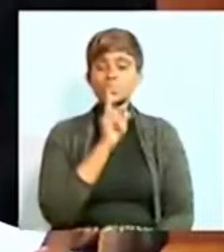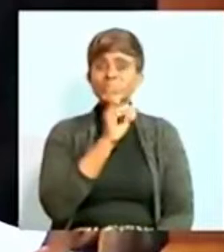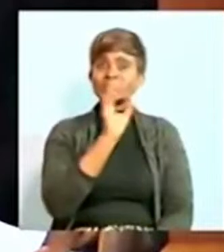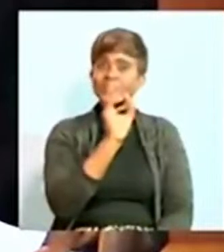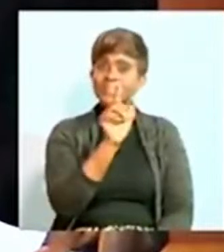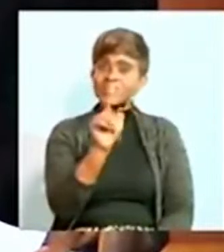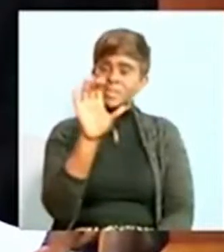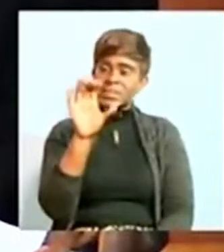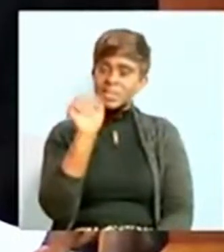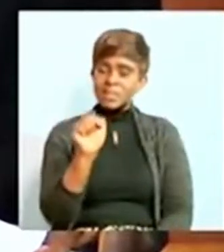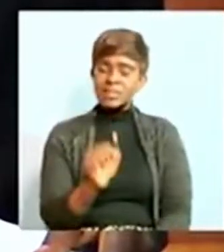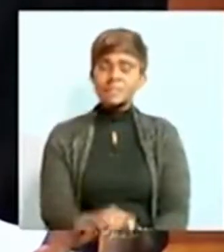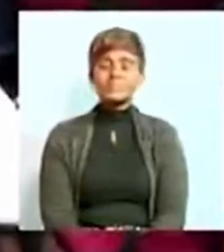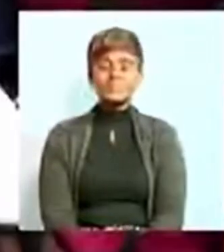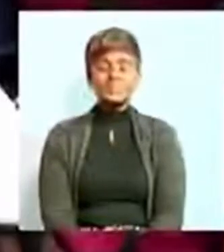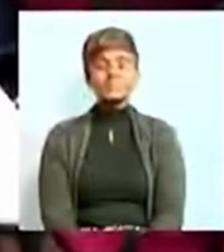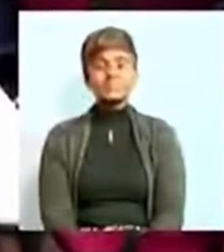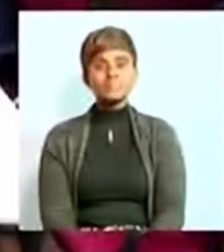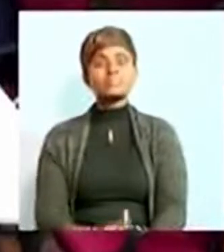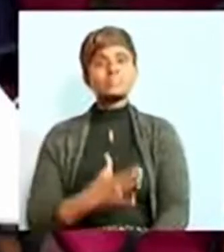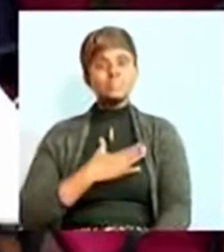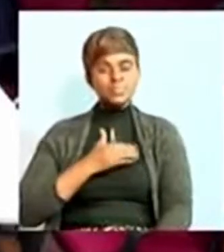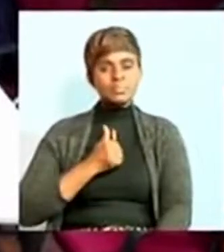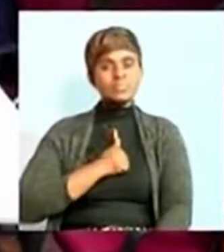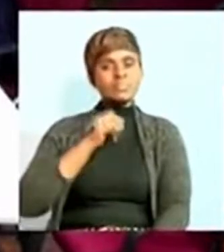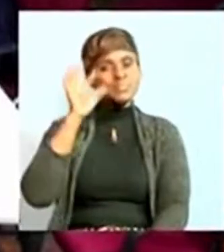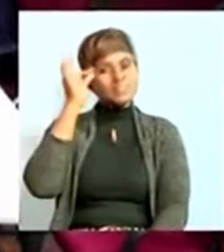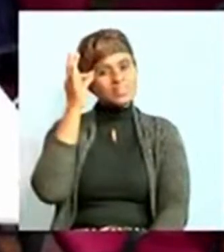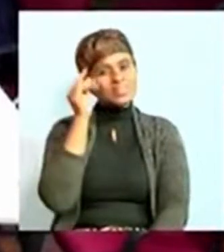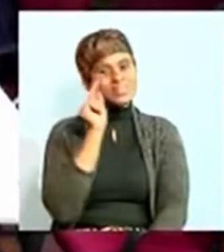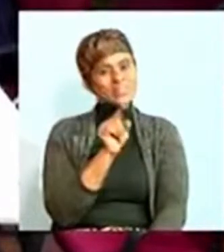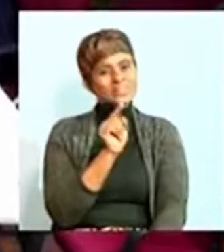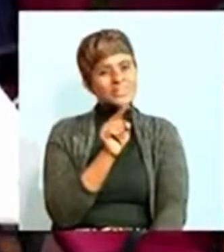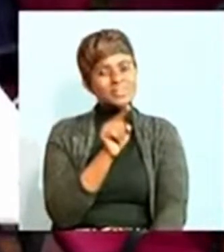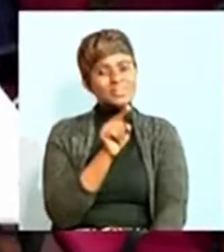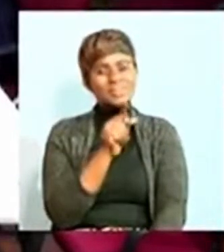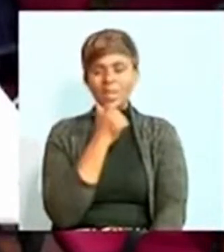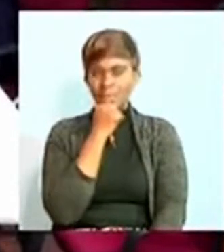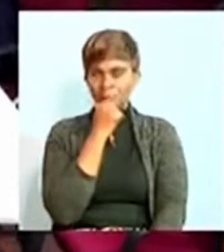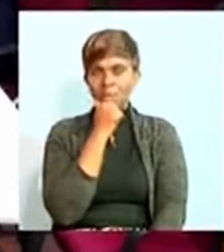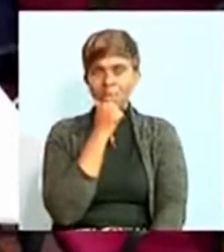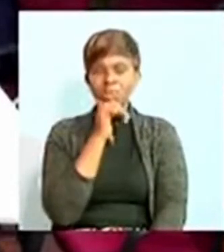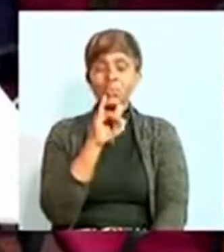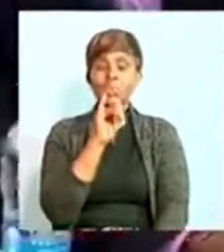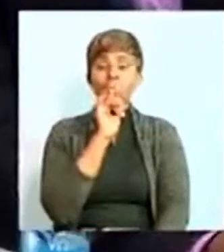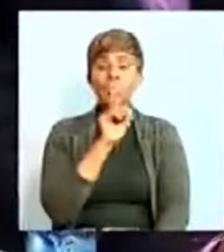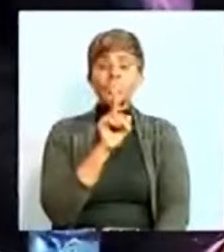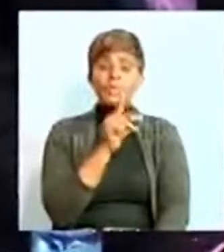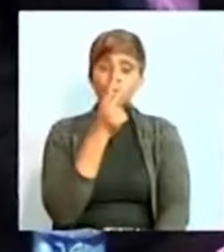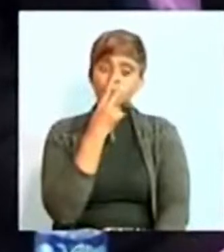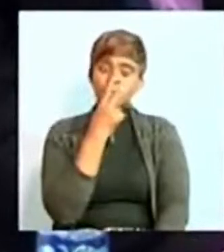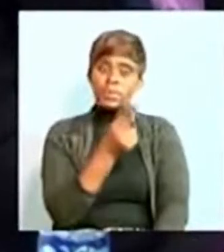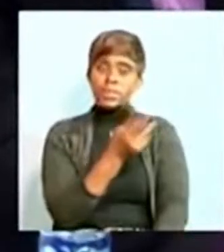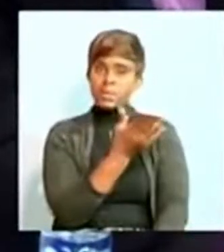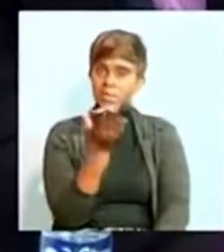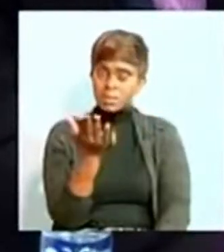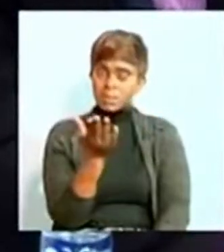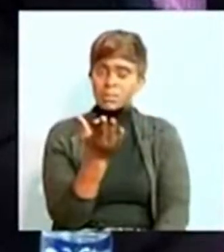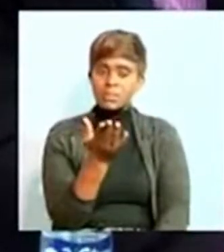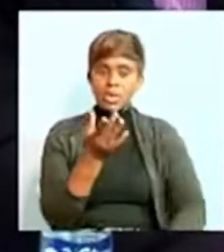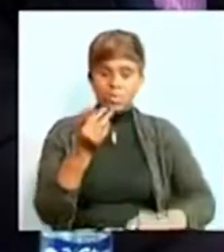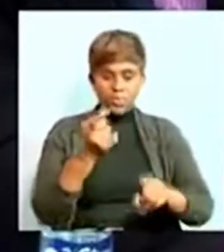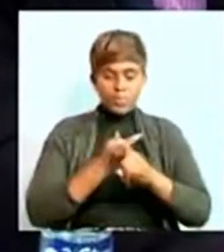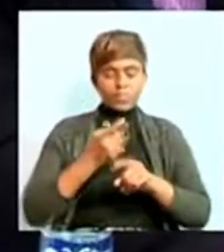Yes, yes. I've taken that I think that notification. Looking at